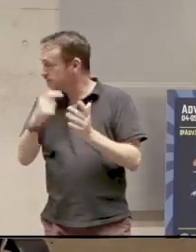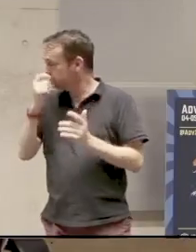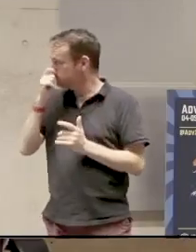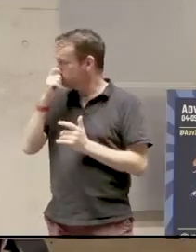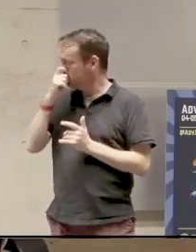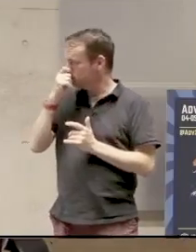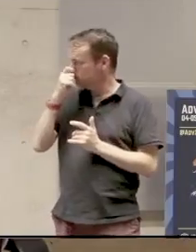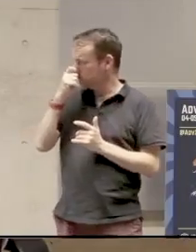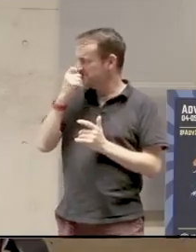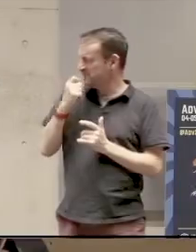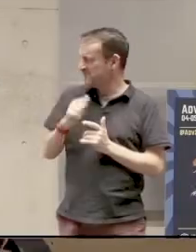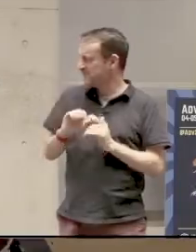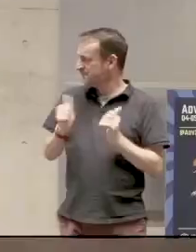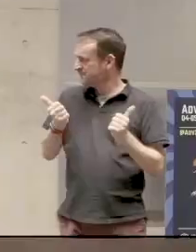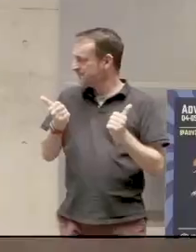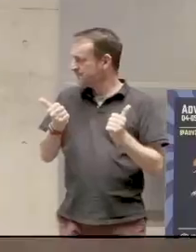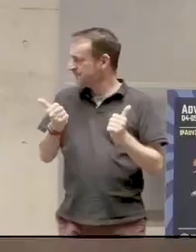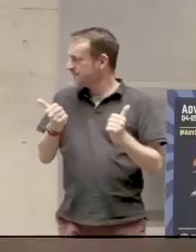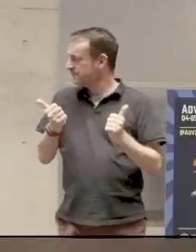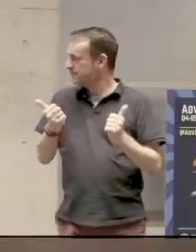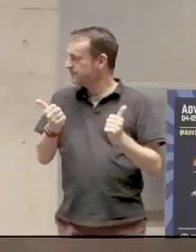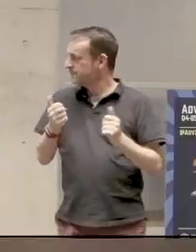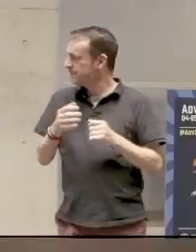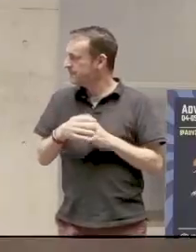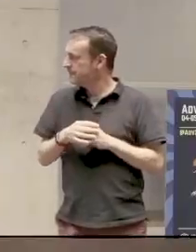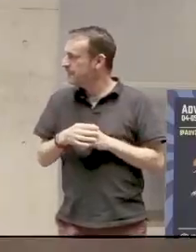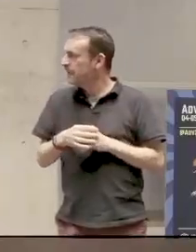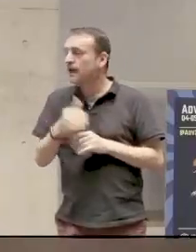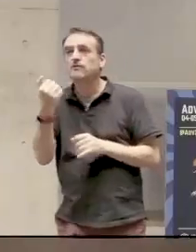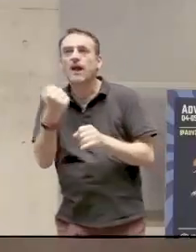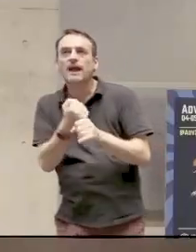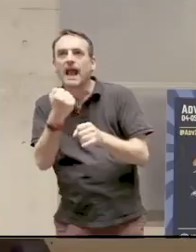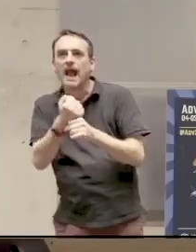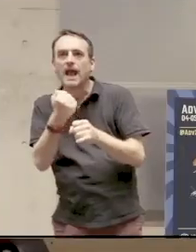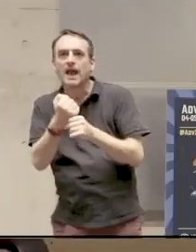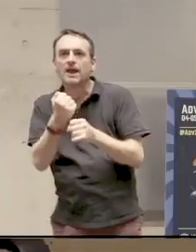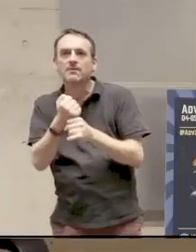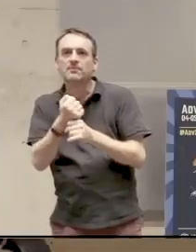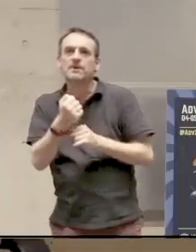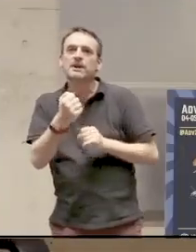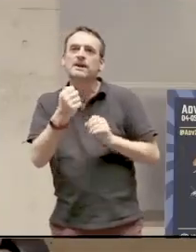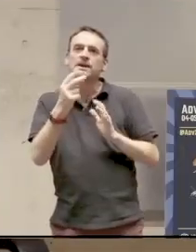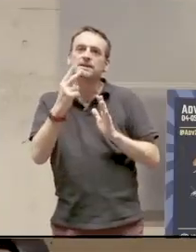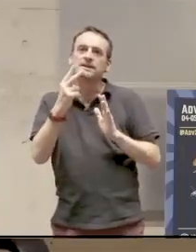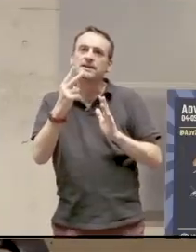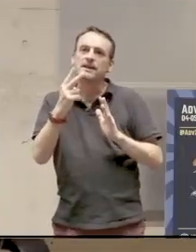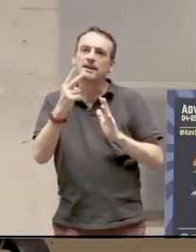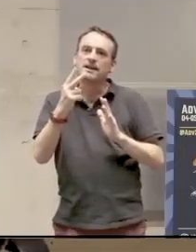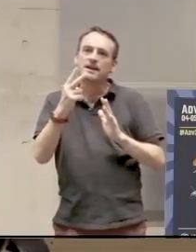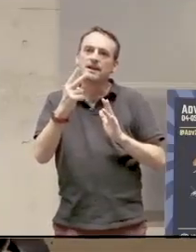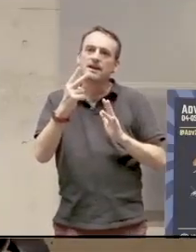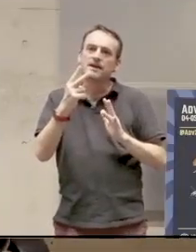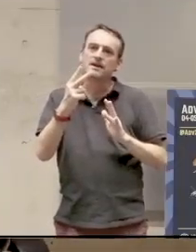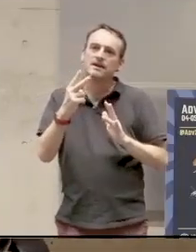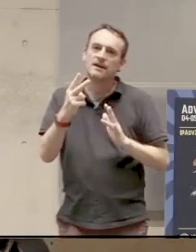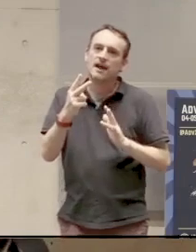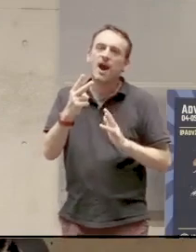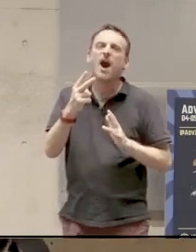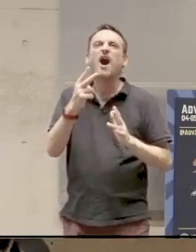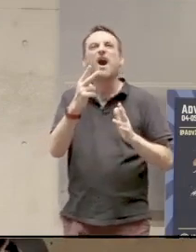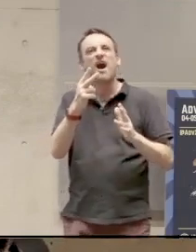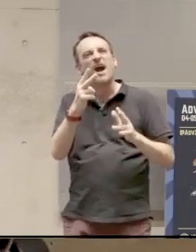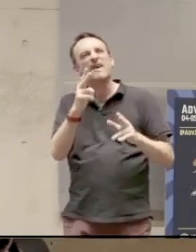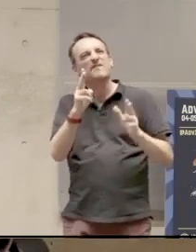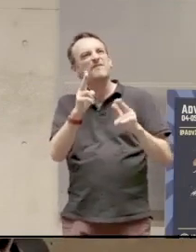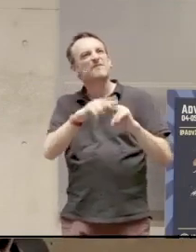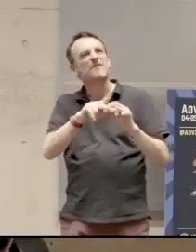50%. Yeah, Steam thinks it's fine. It's slightly better than you would think. What are it? It's exposure, it's fine. No,